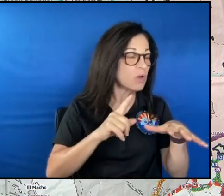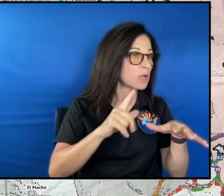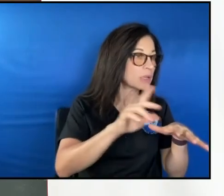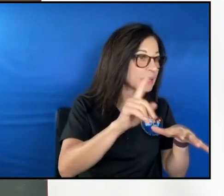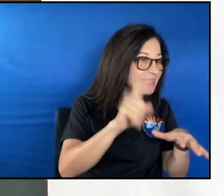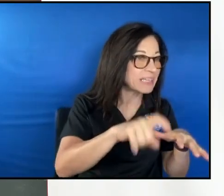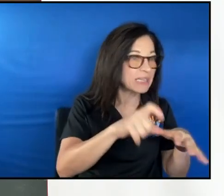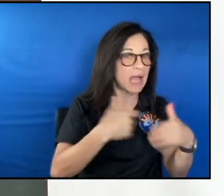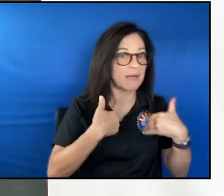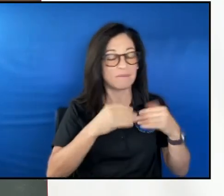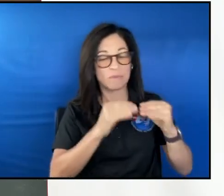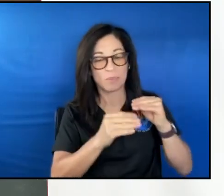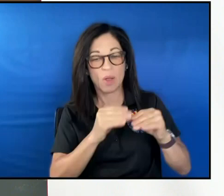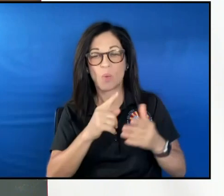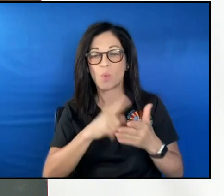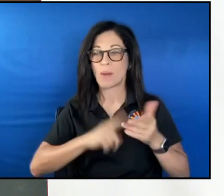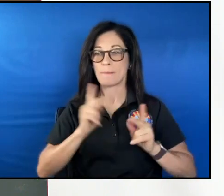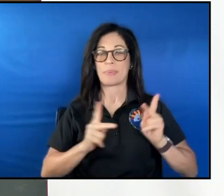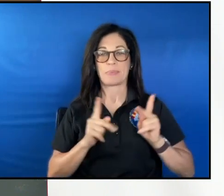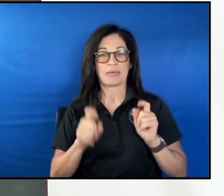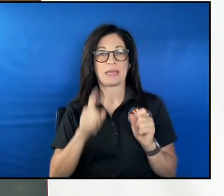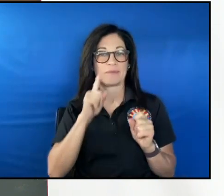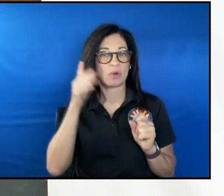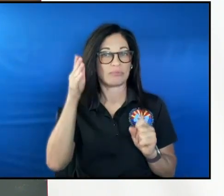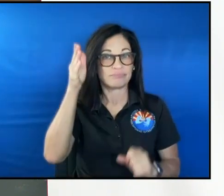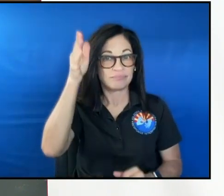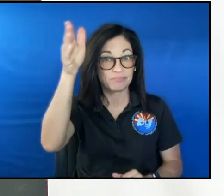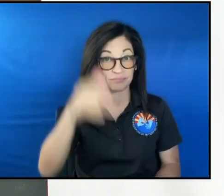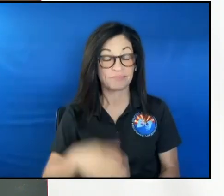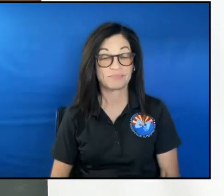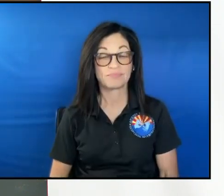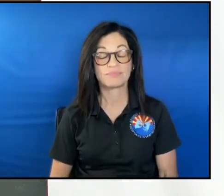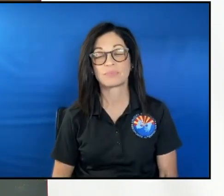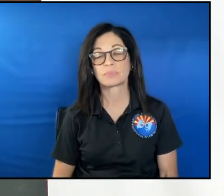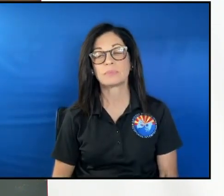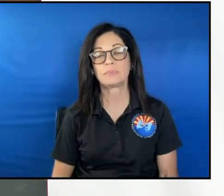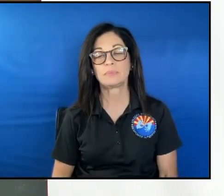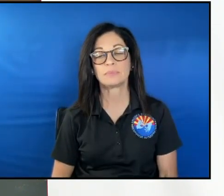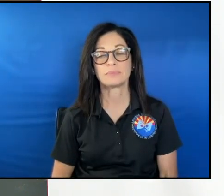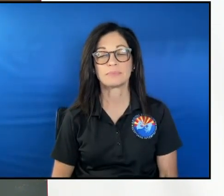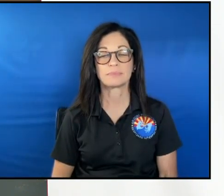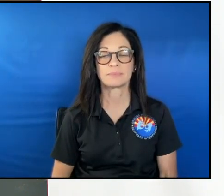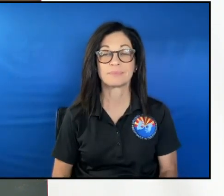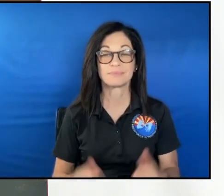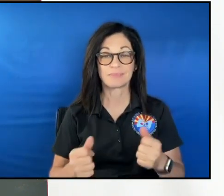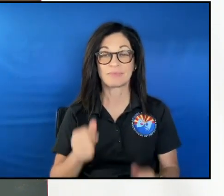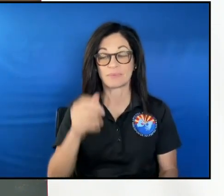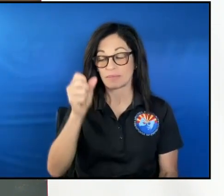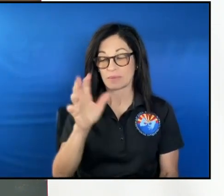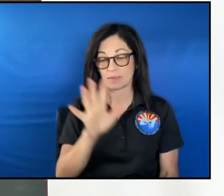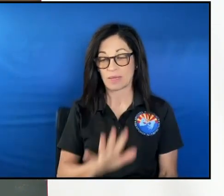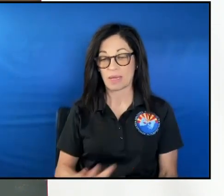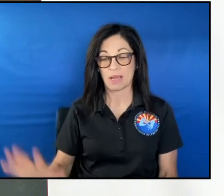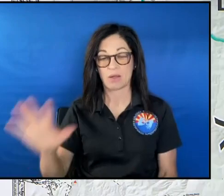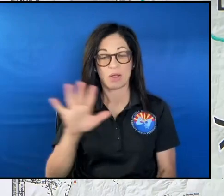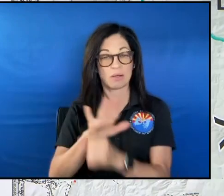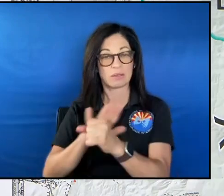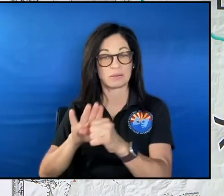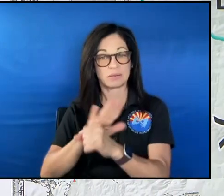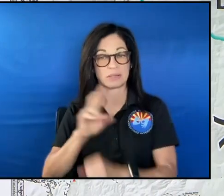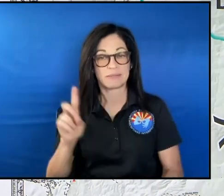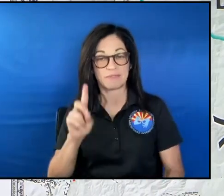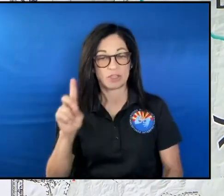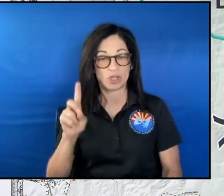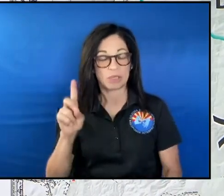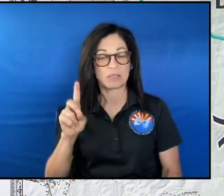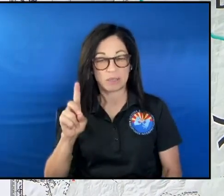out there for the future. And then going down into Division Charlie, down